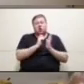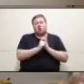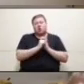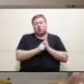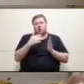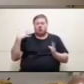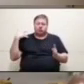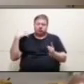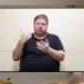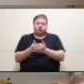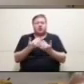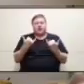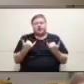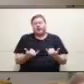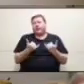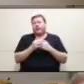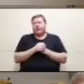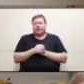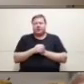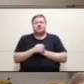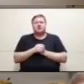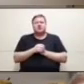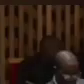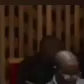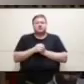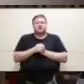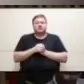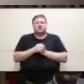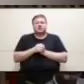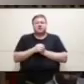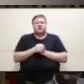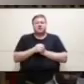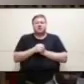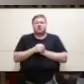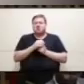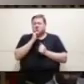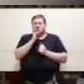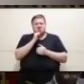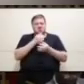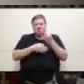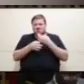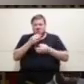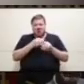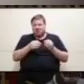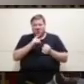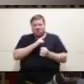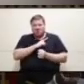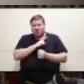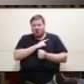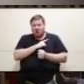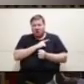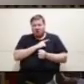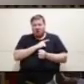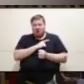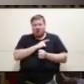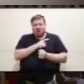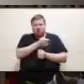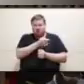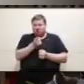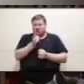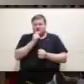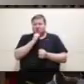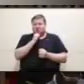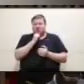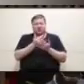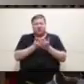to date. And we didn't get an explanation as to why this is not available to the